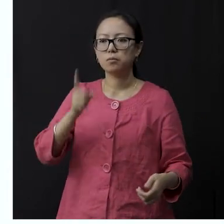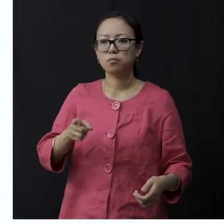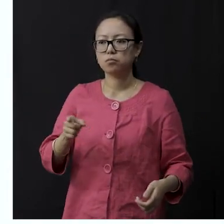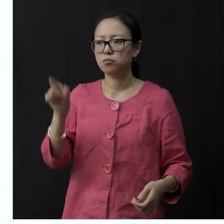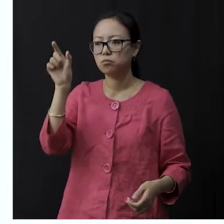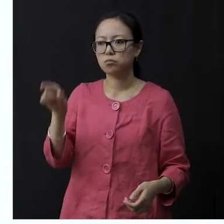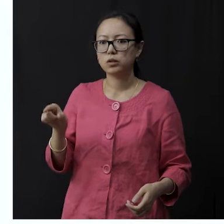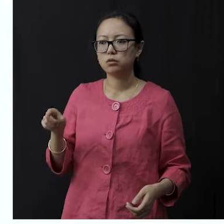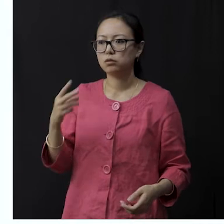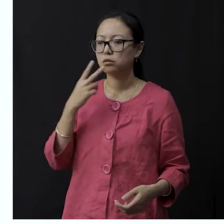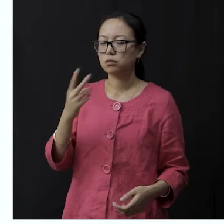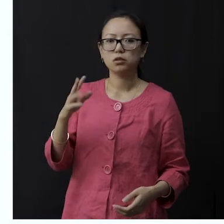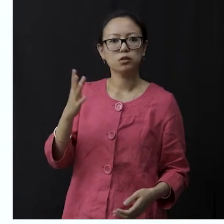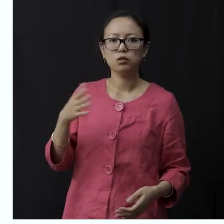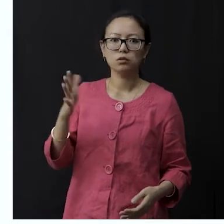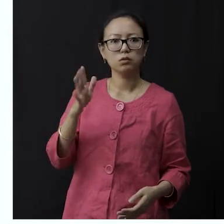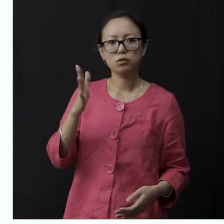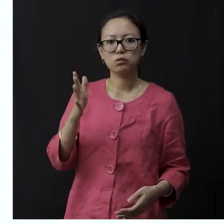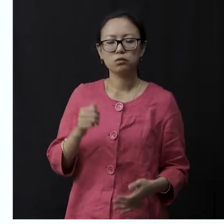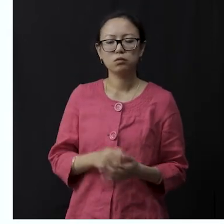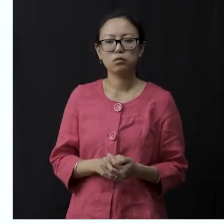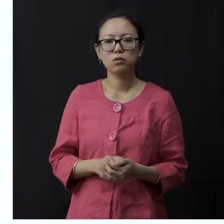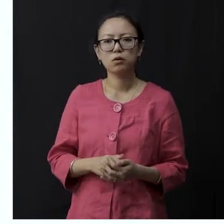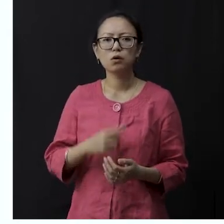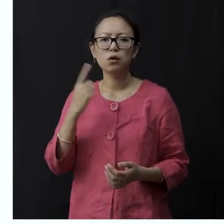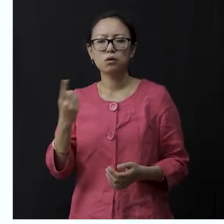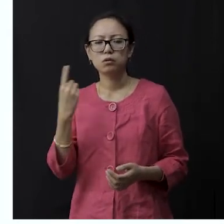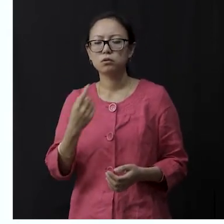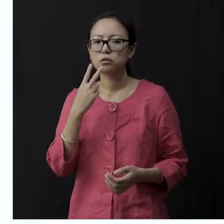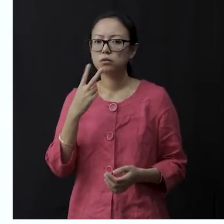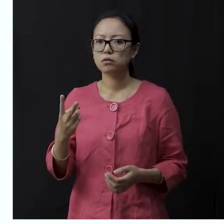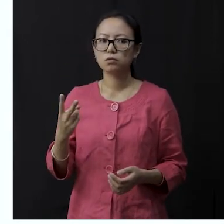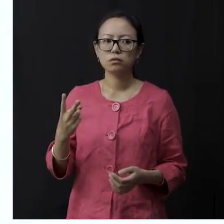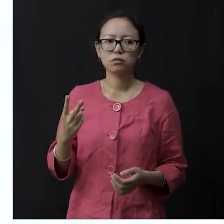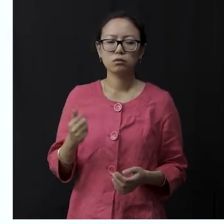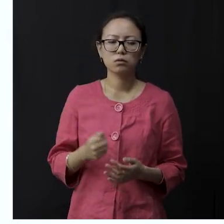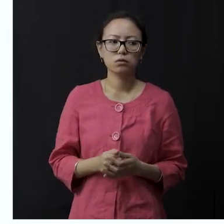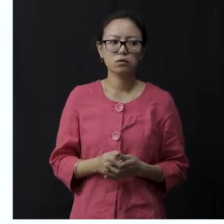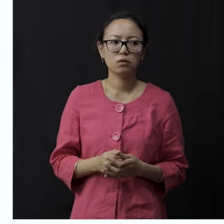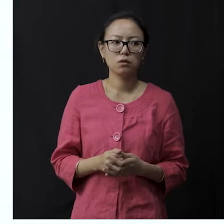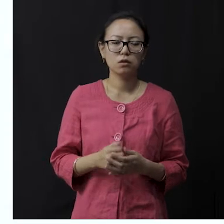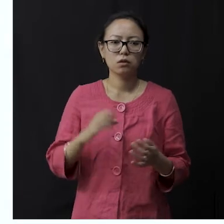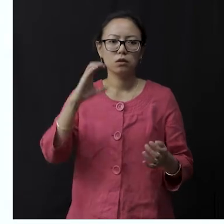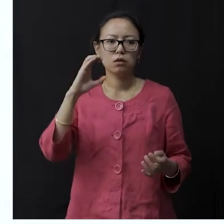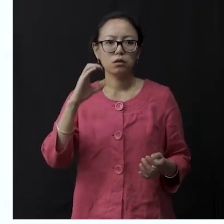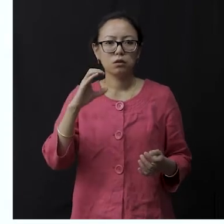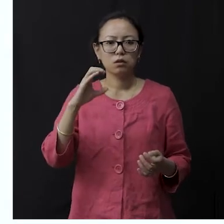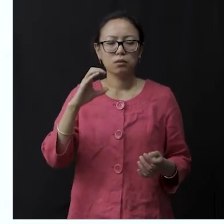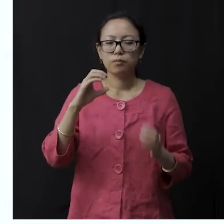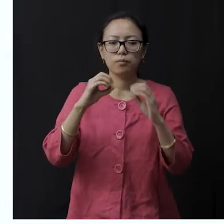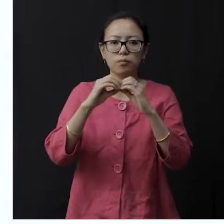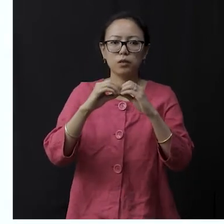the door. He can hear all the sound. He can see the beetle busy, but there was no one. He cannot find out